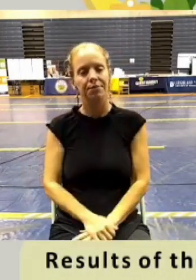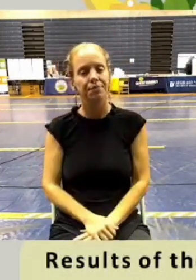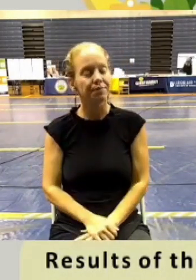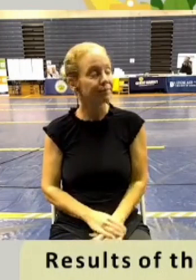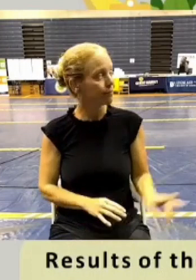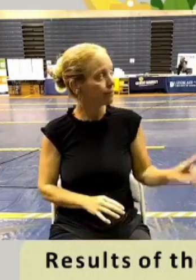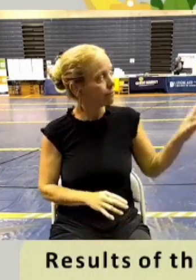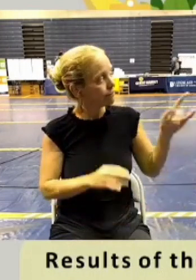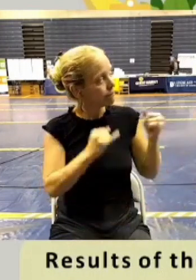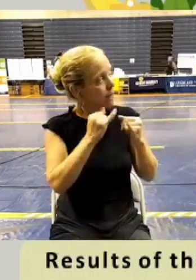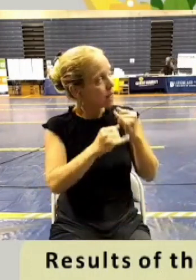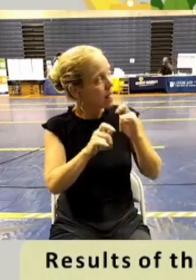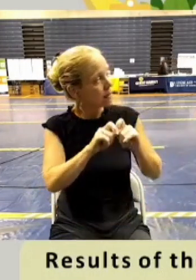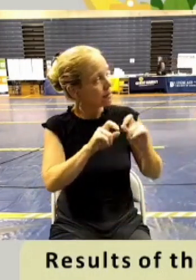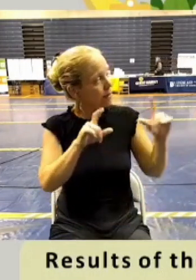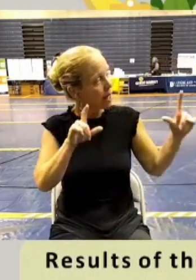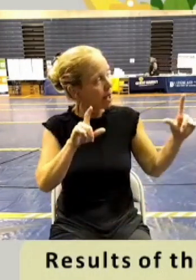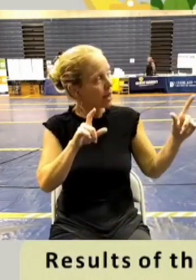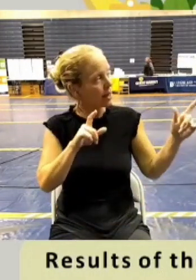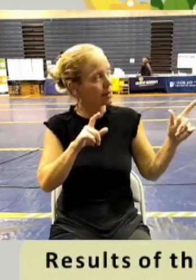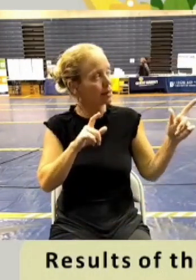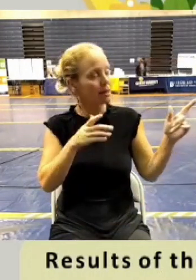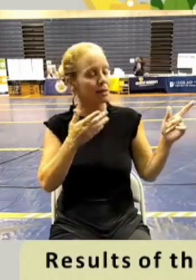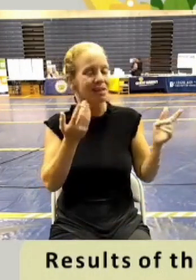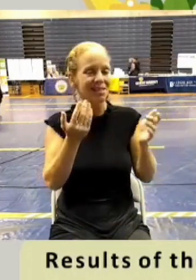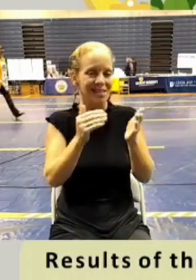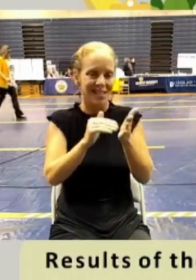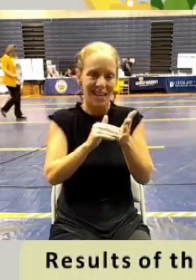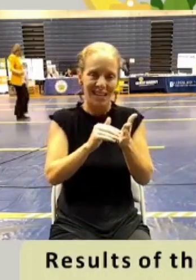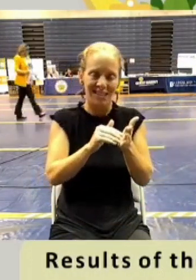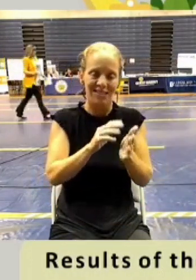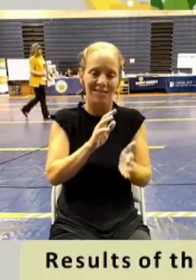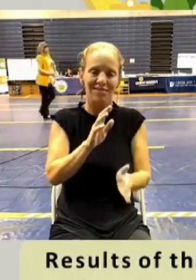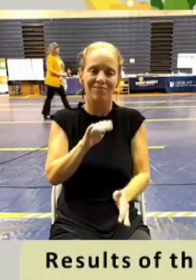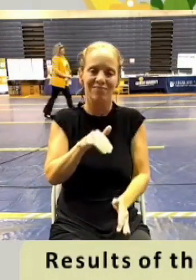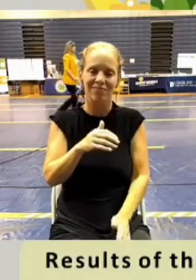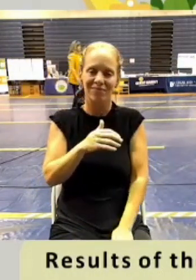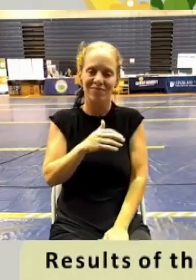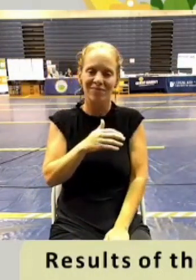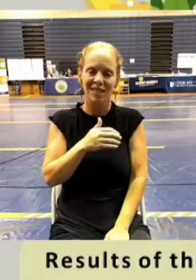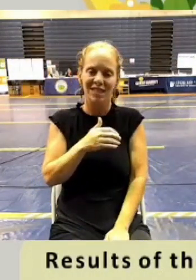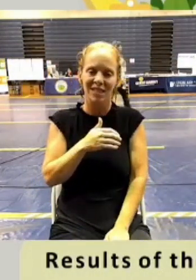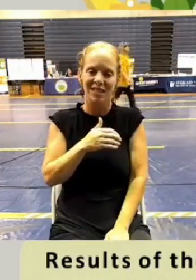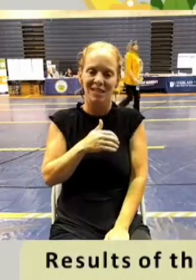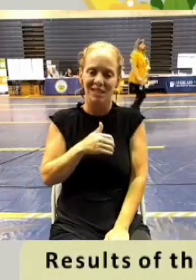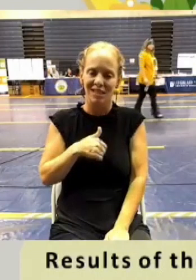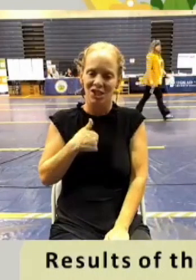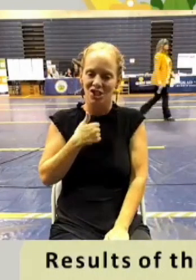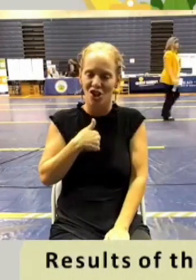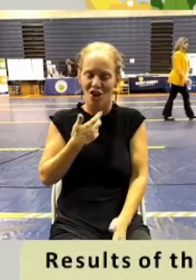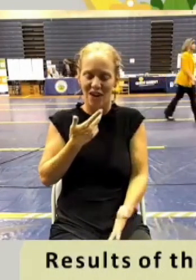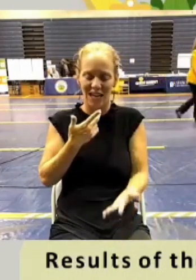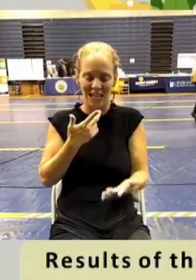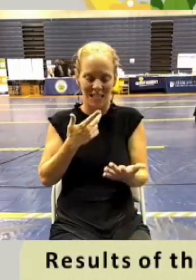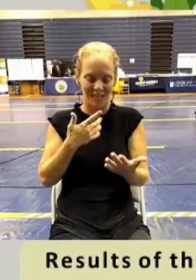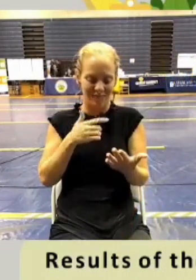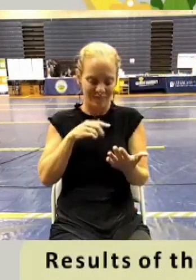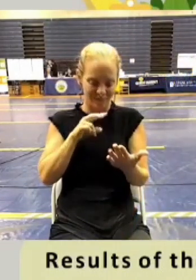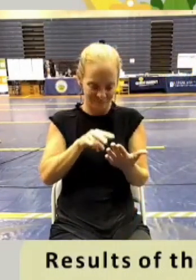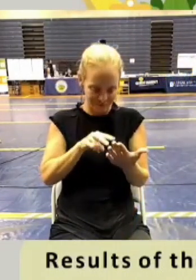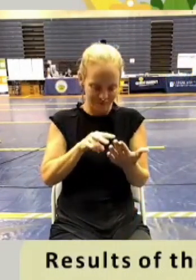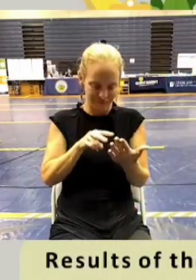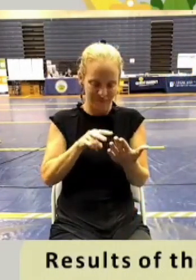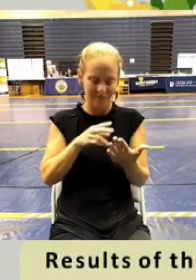This is the last slide. Again, I'm sorry about kind of being herky-jerky, relying on my notes. I normally speak from the